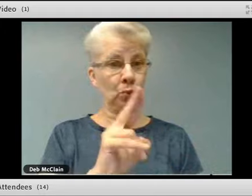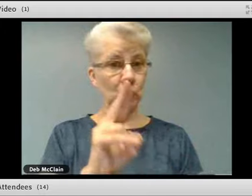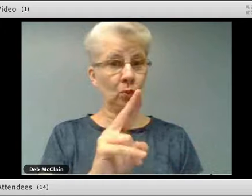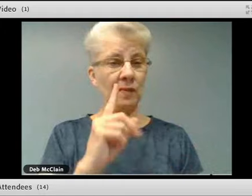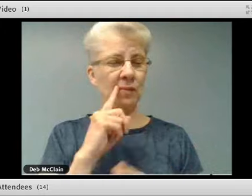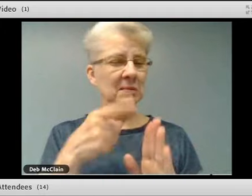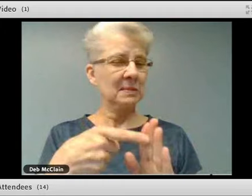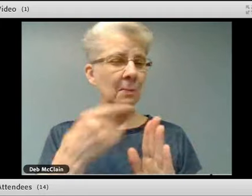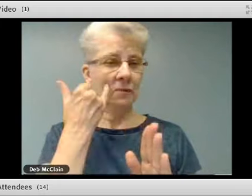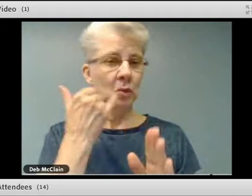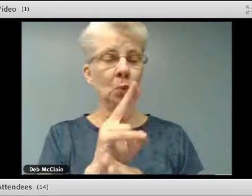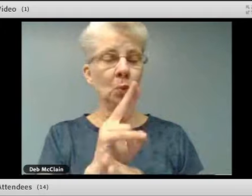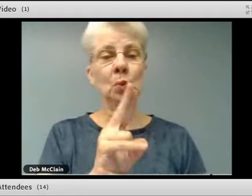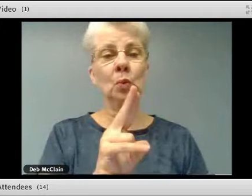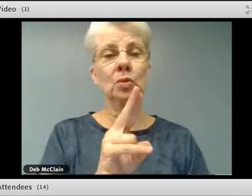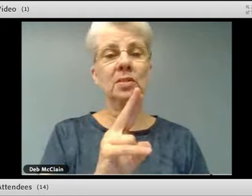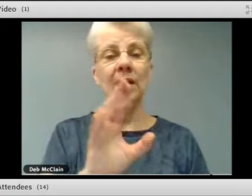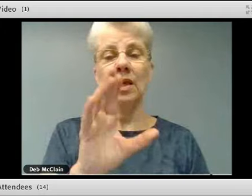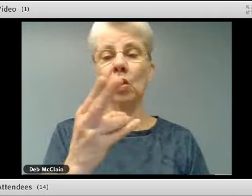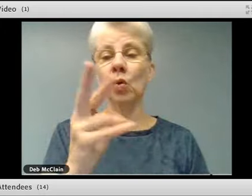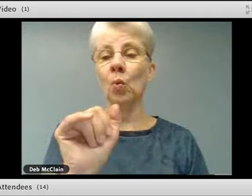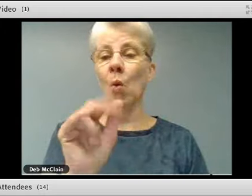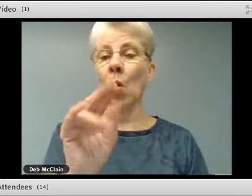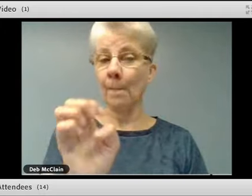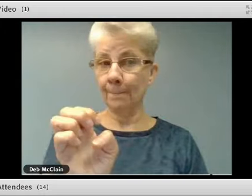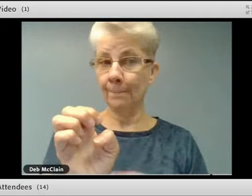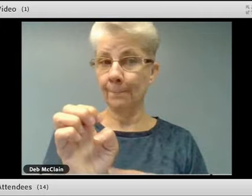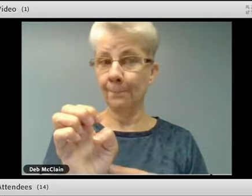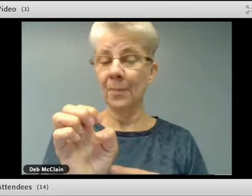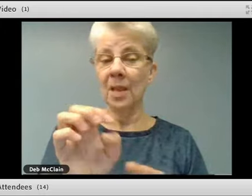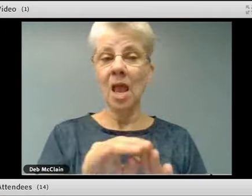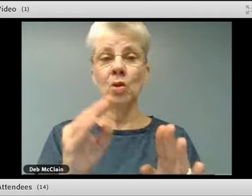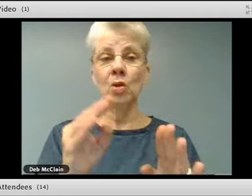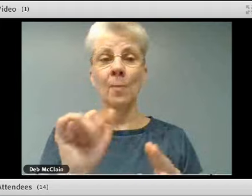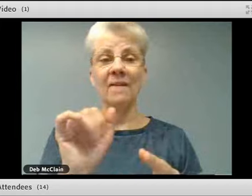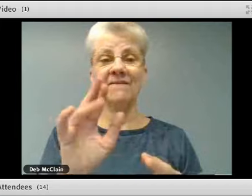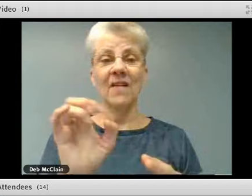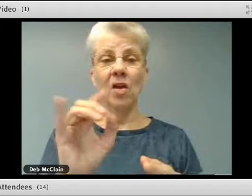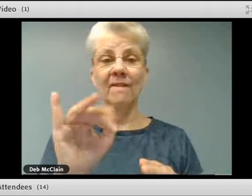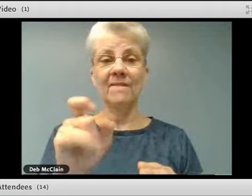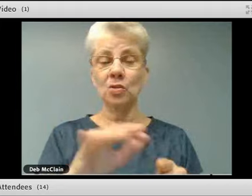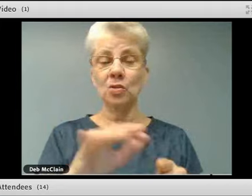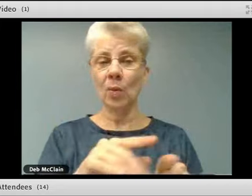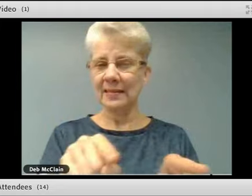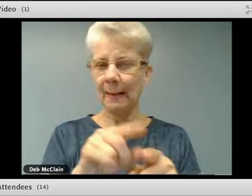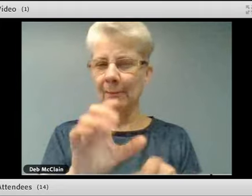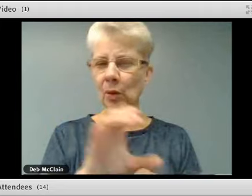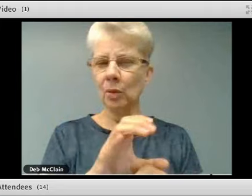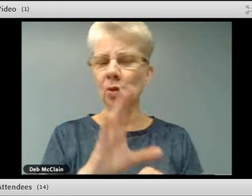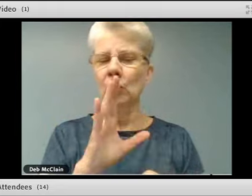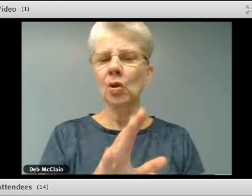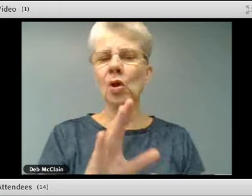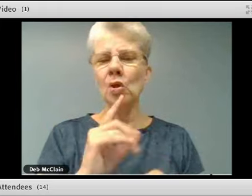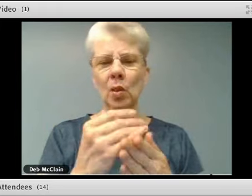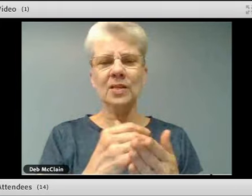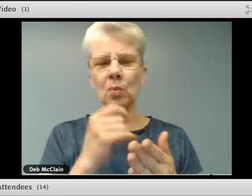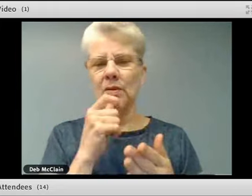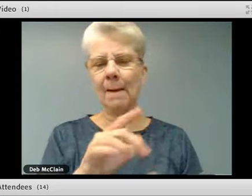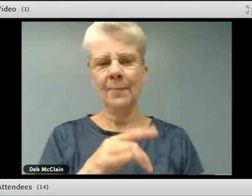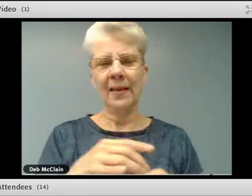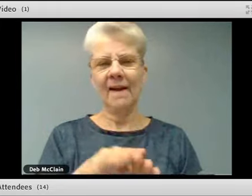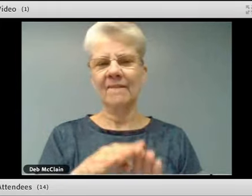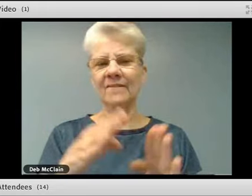for example, if you're using Chrome and you open Firefox on the same computer, your lists will not be available